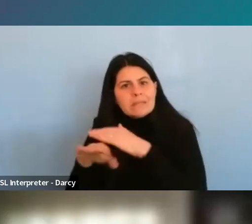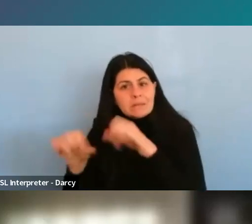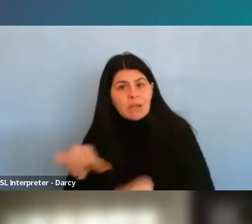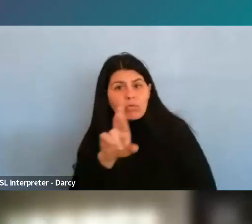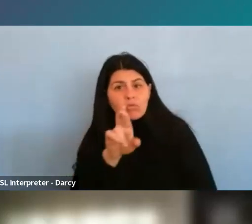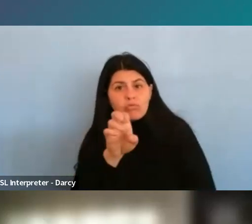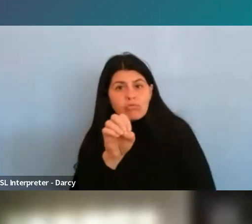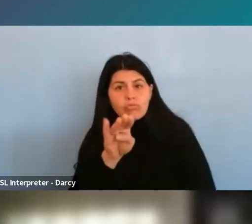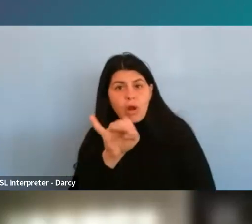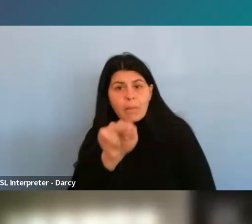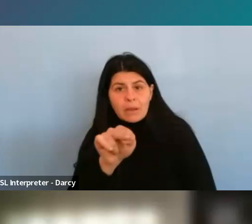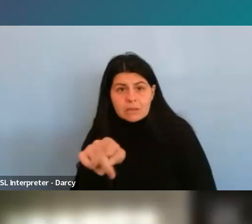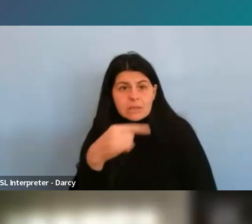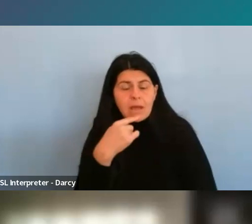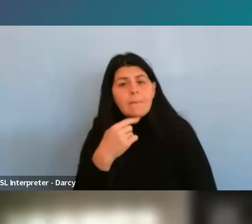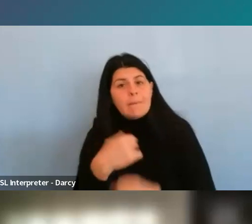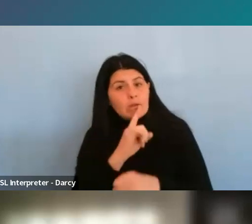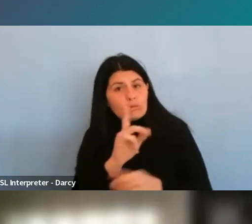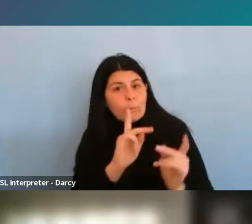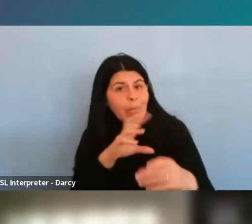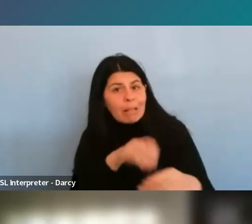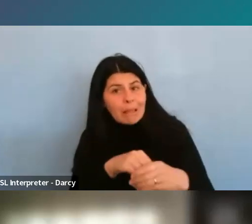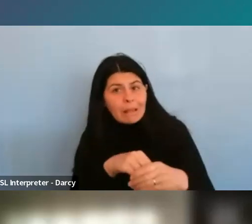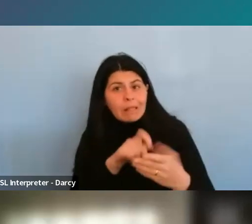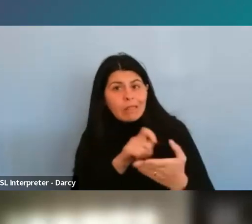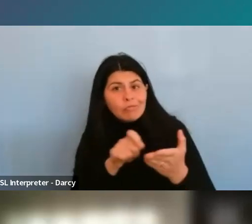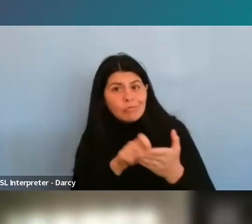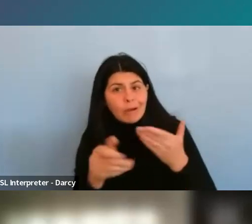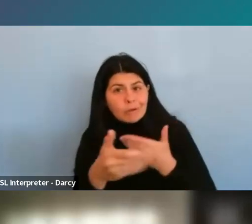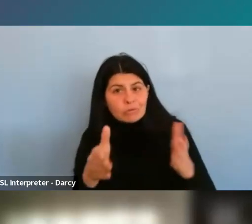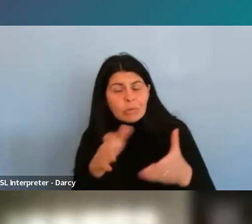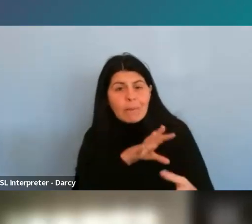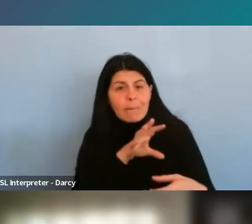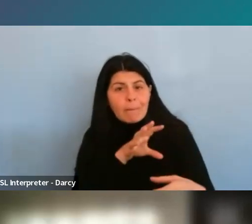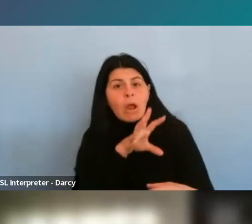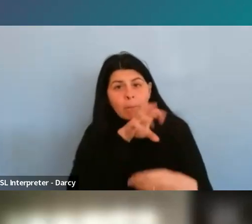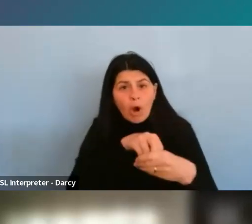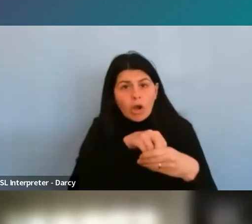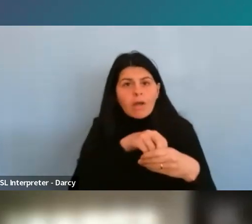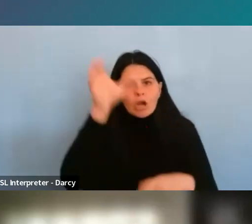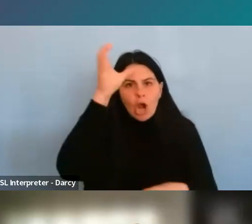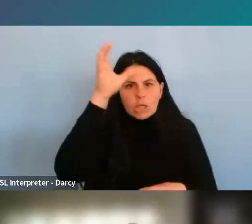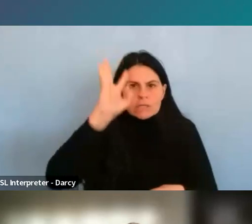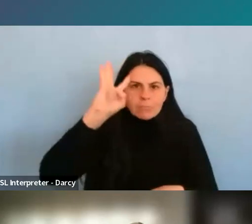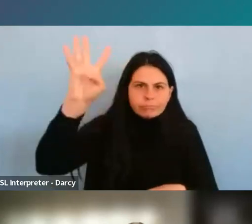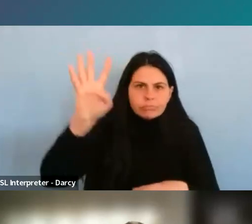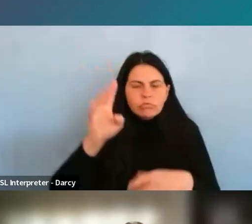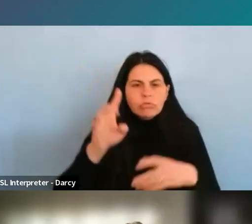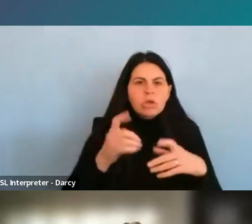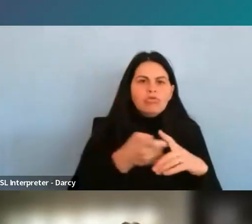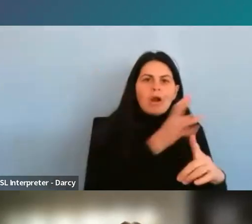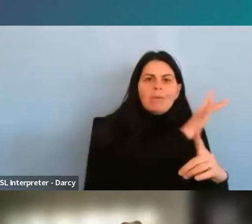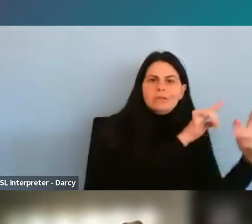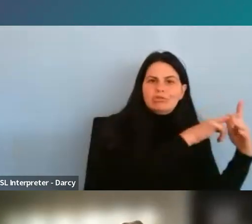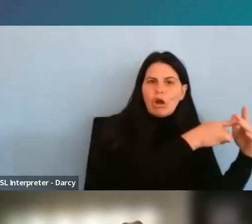folks are in the writers' rooms, that they are, you know, part of the concepting from start to finish, you know, all the way